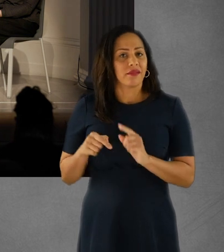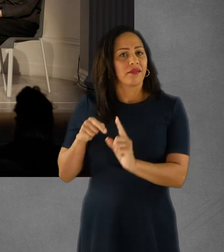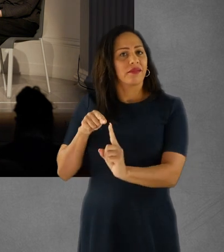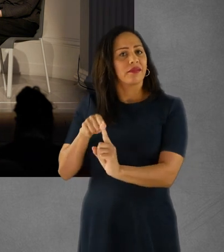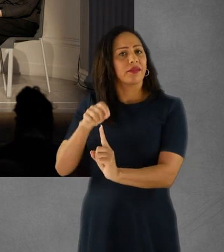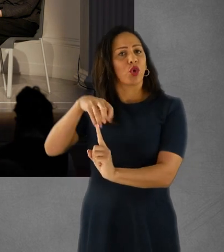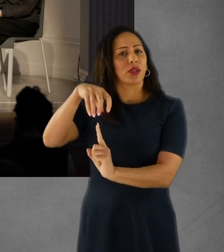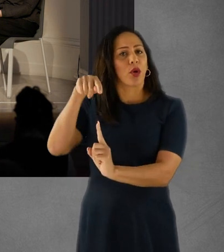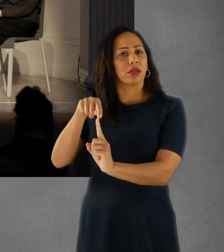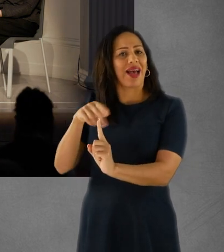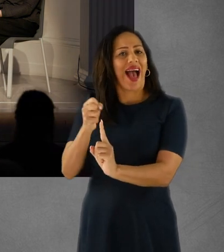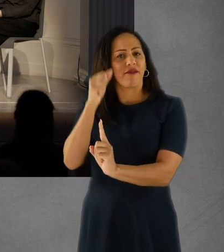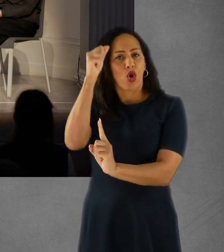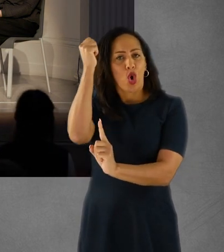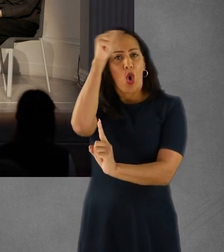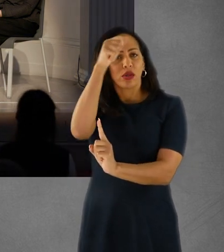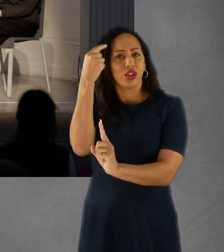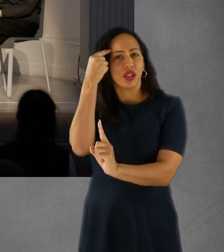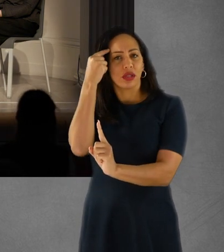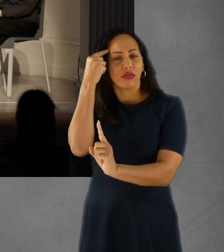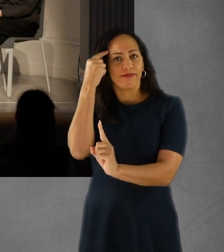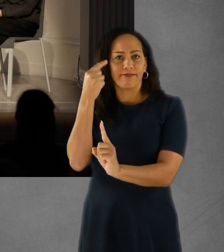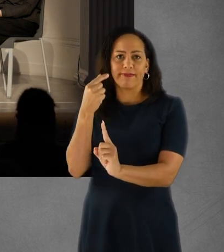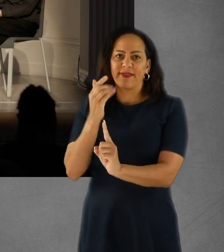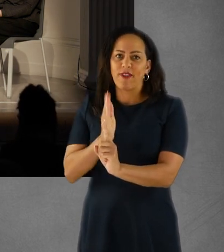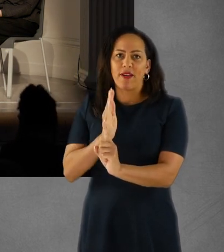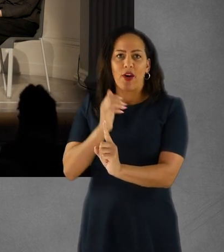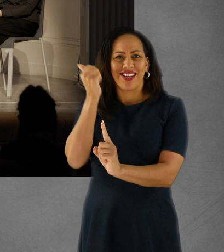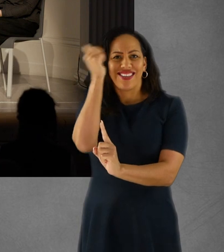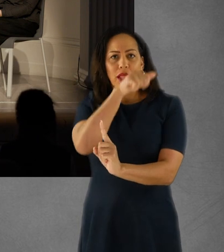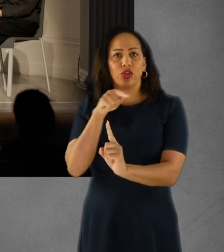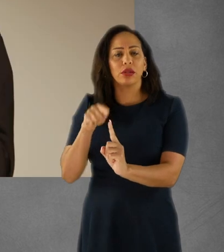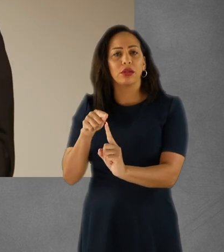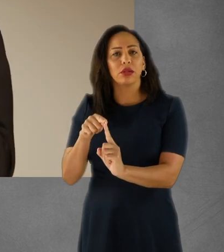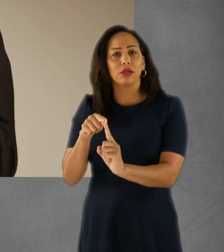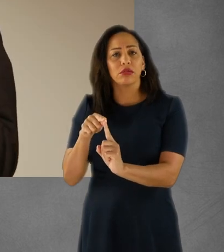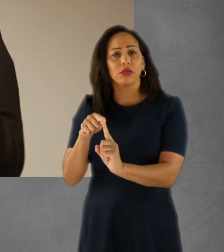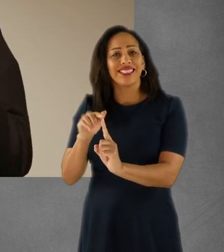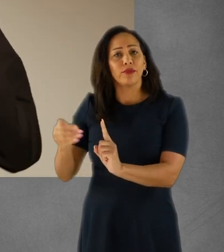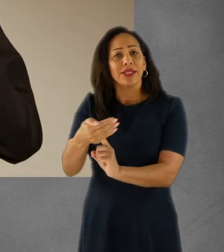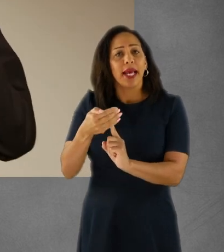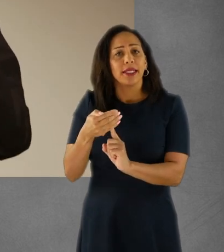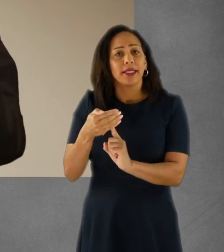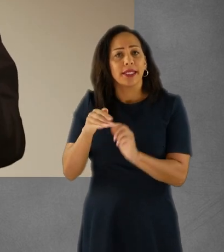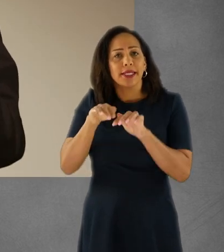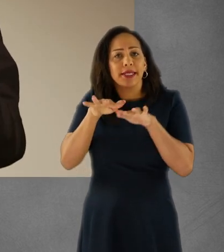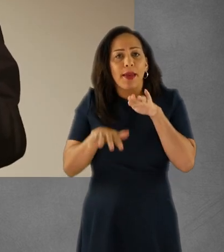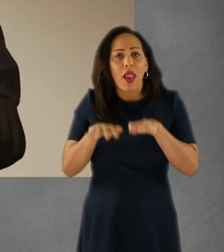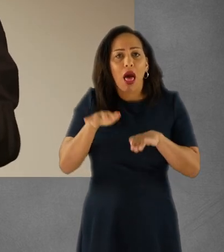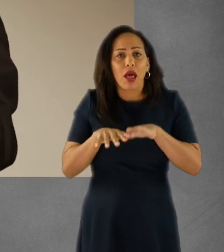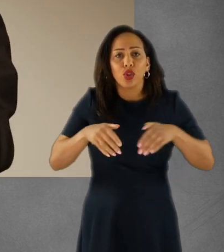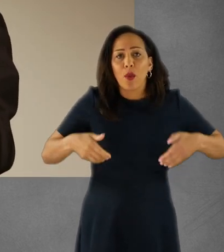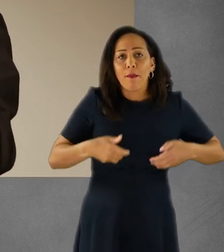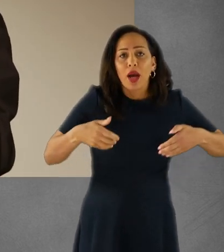so it's widely acknowledged that the octopus is very intelligent enough to be, for example, protected at the same level